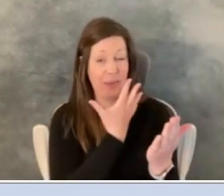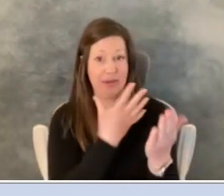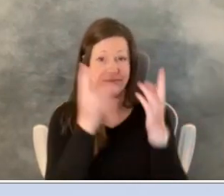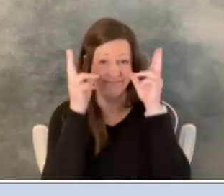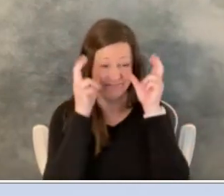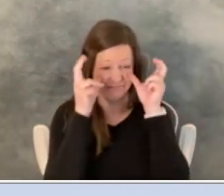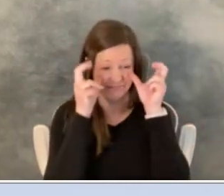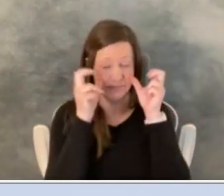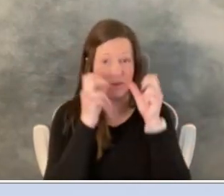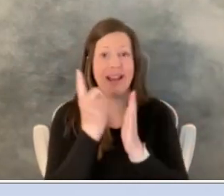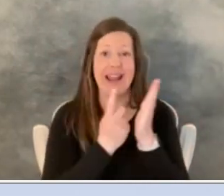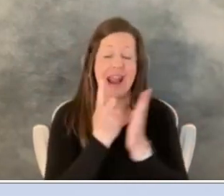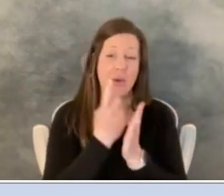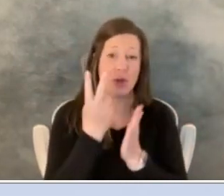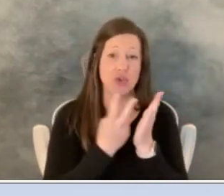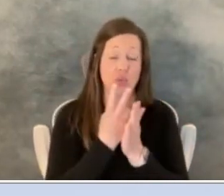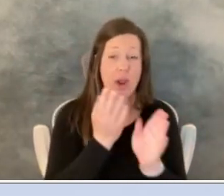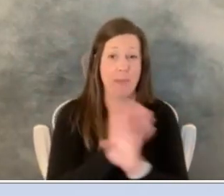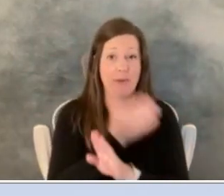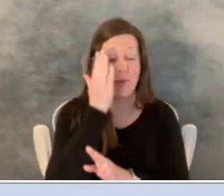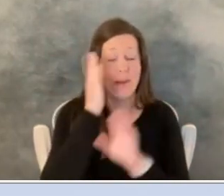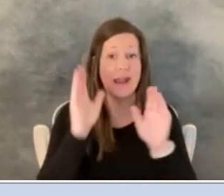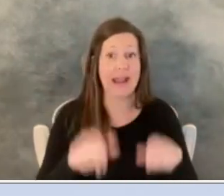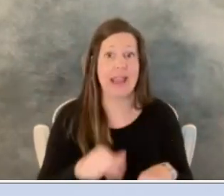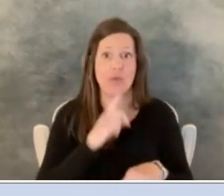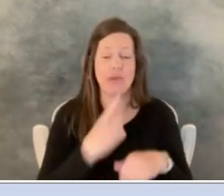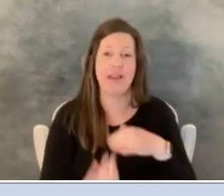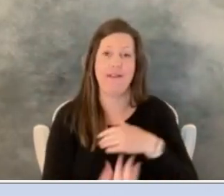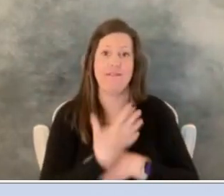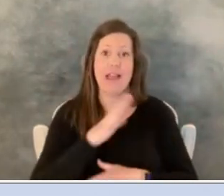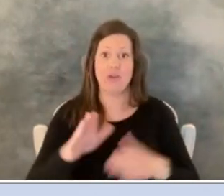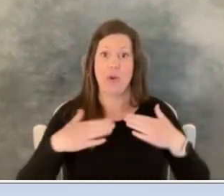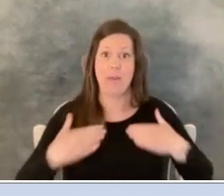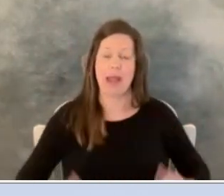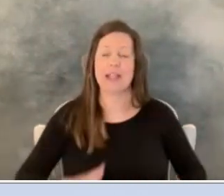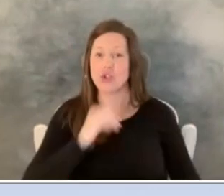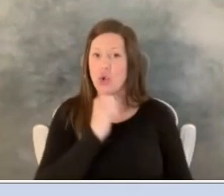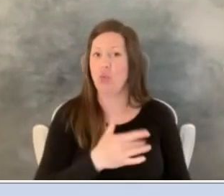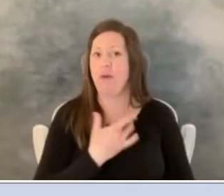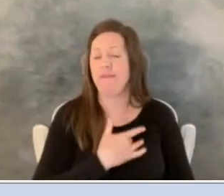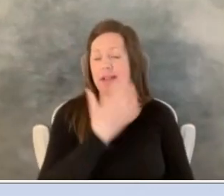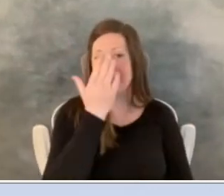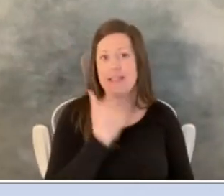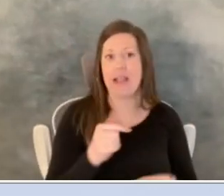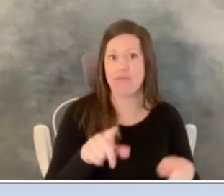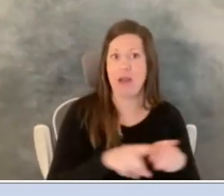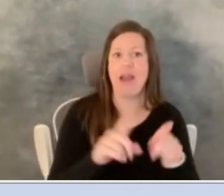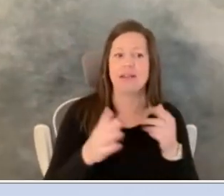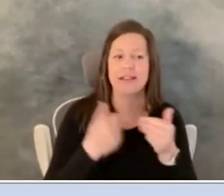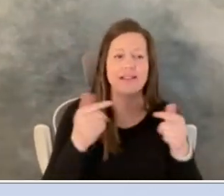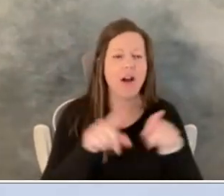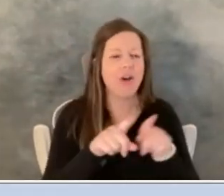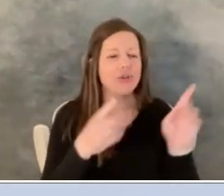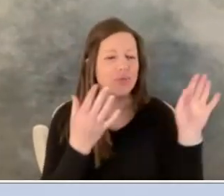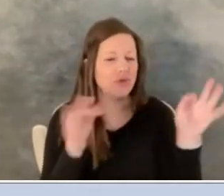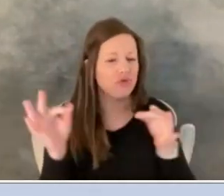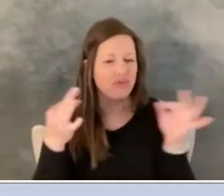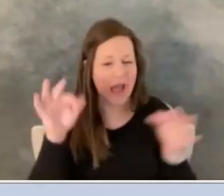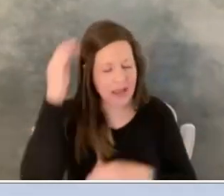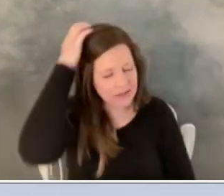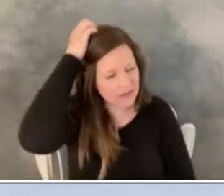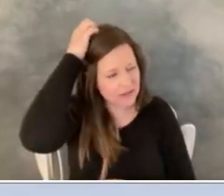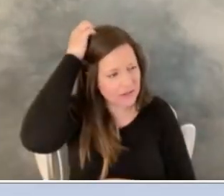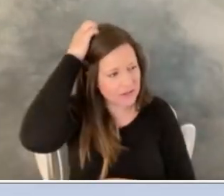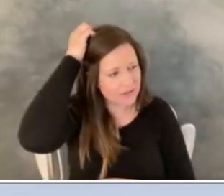your internal melatonin secretion, so you won't feel sleepy as easily. But also it is distracting. I mean, if you think of what